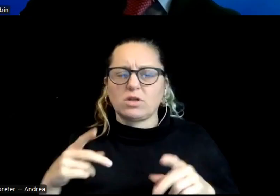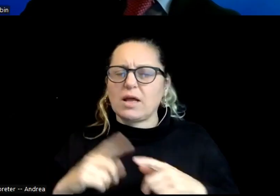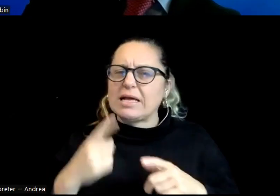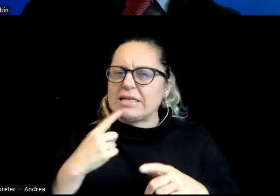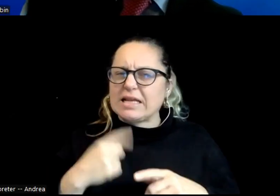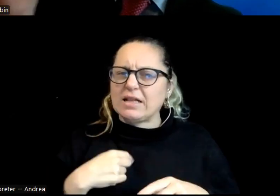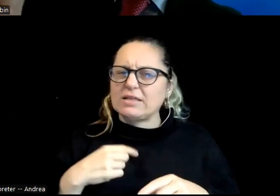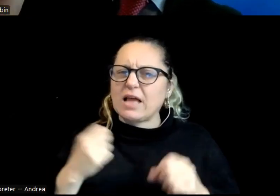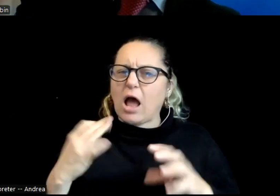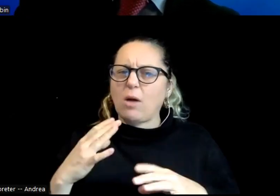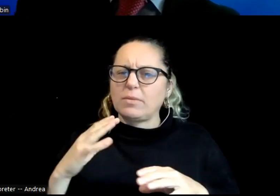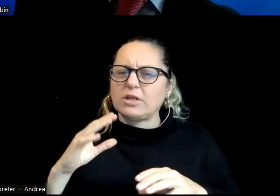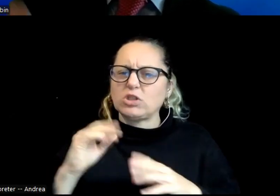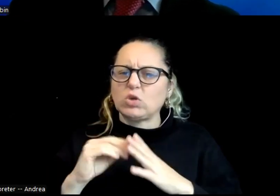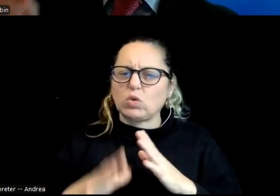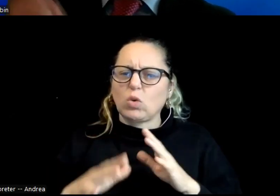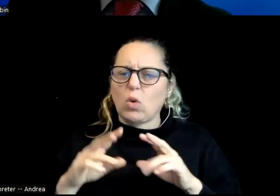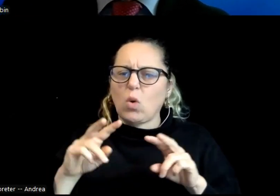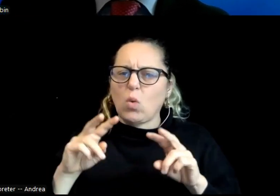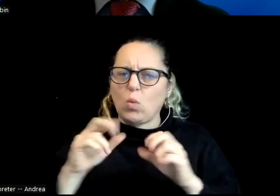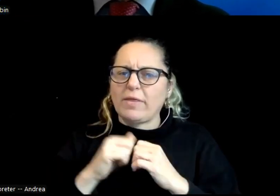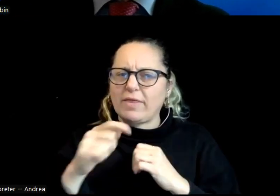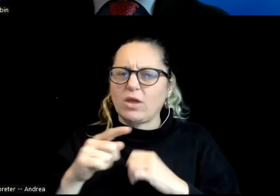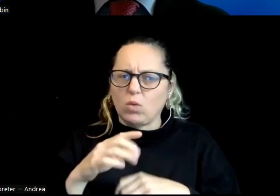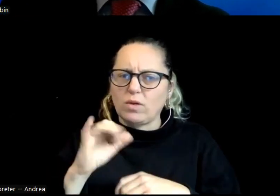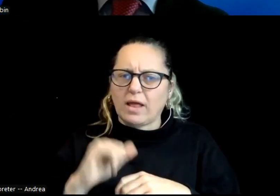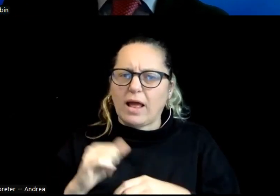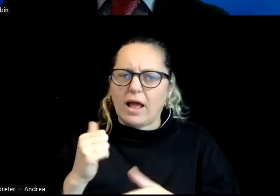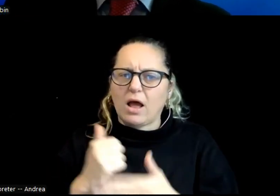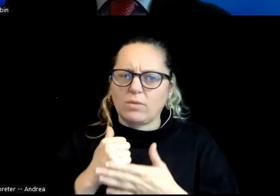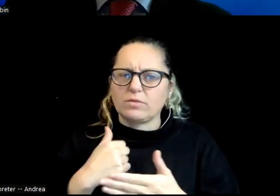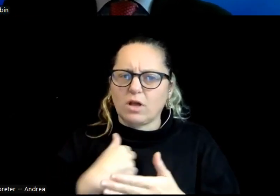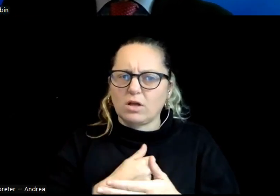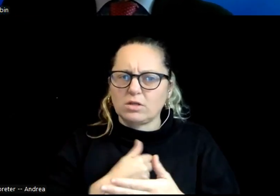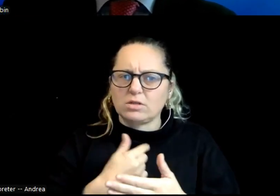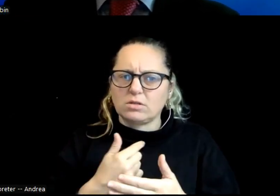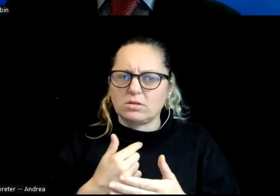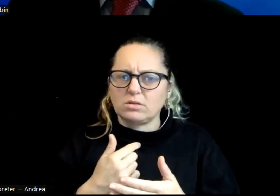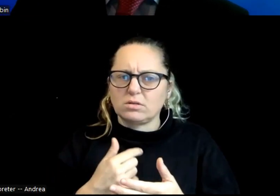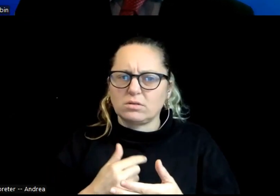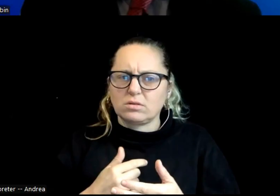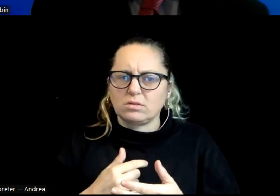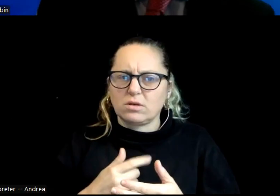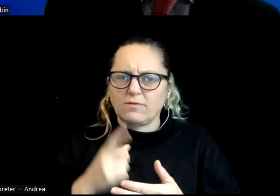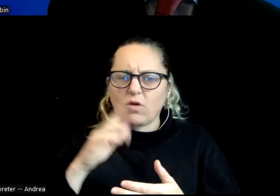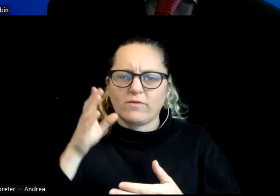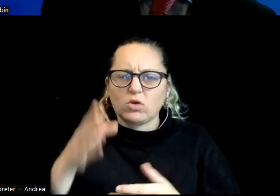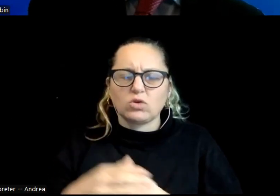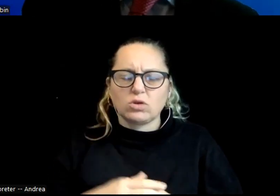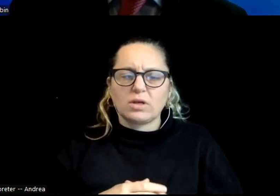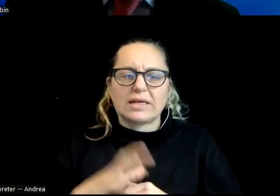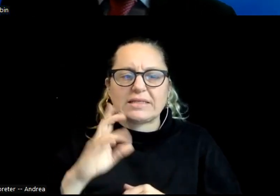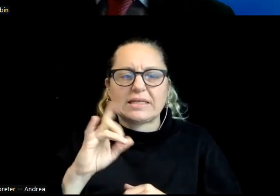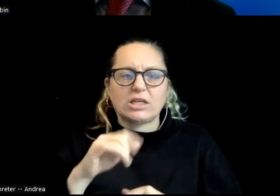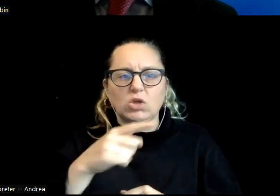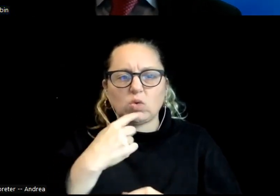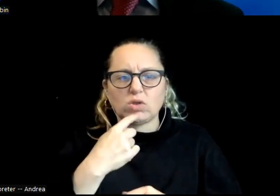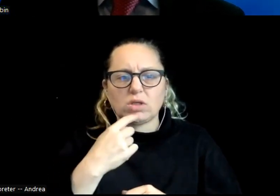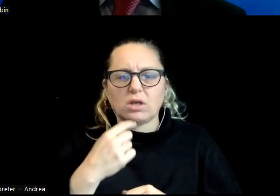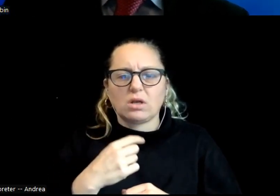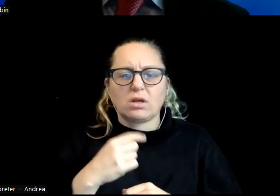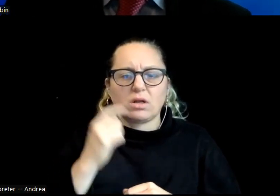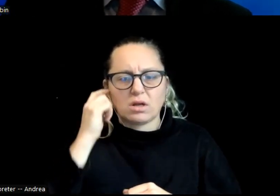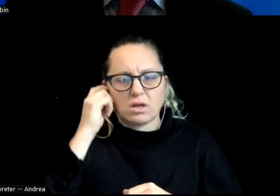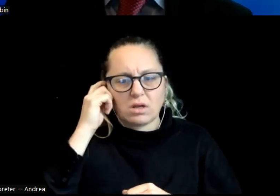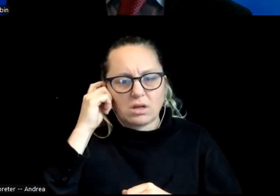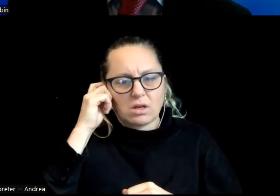in the chat how many students are with you, that's just helpful information for us to know for future. Cindy, you said that all your